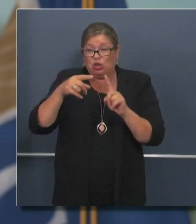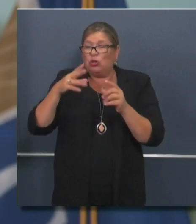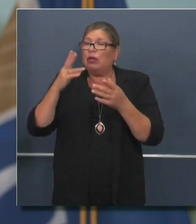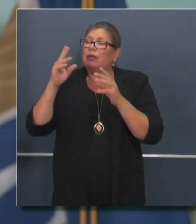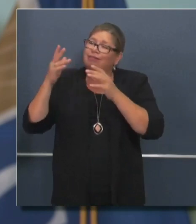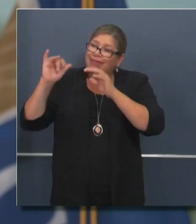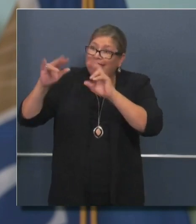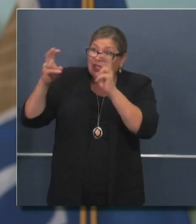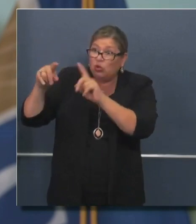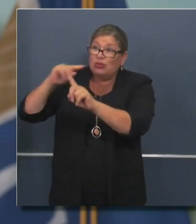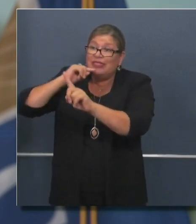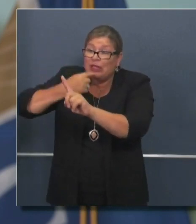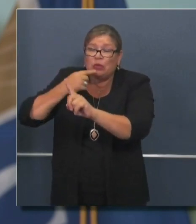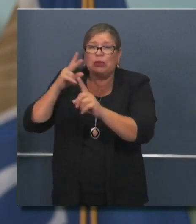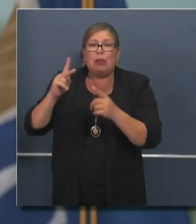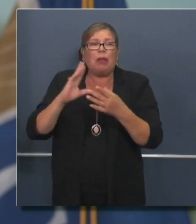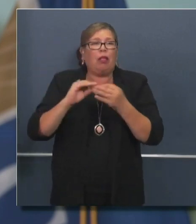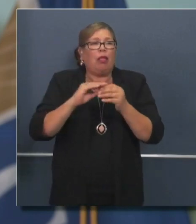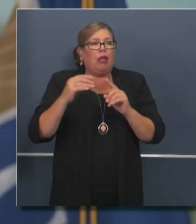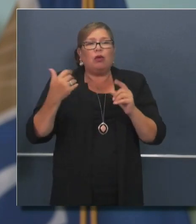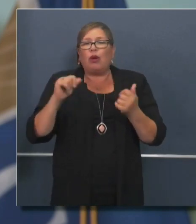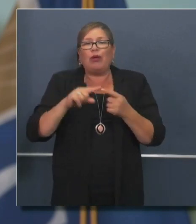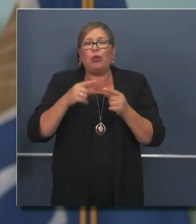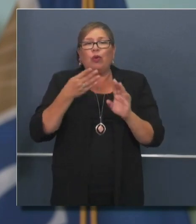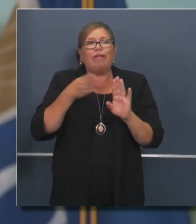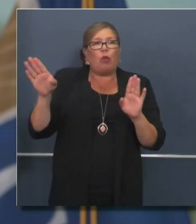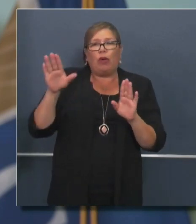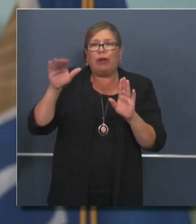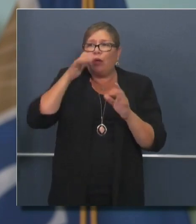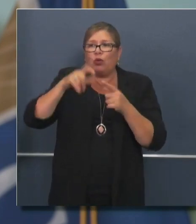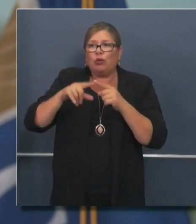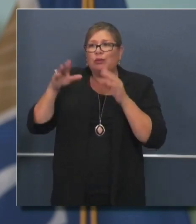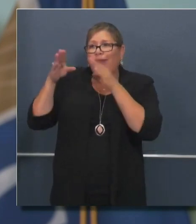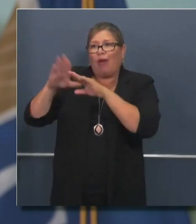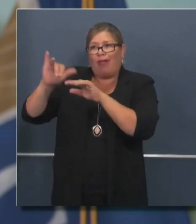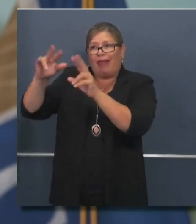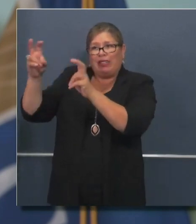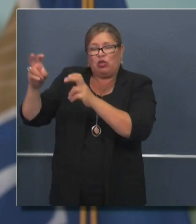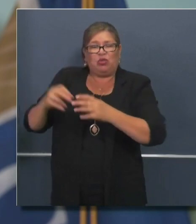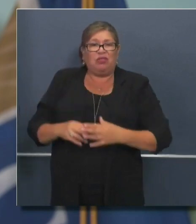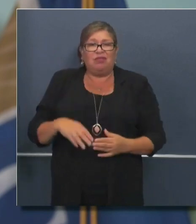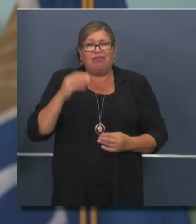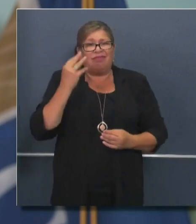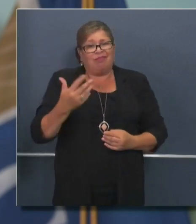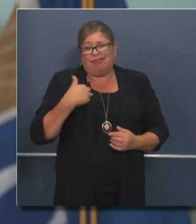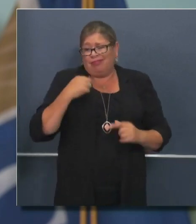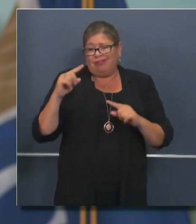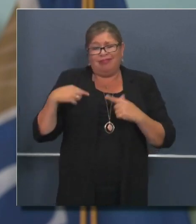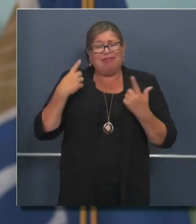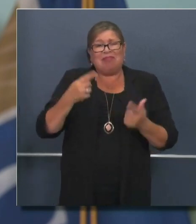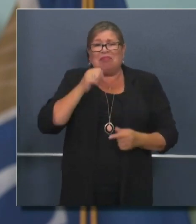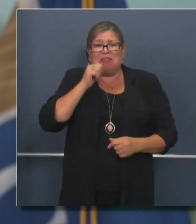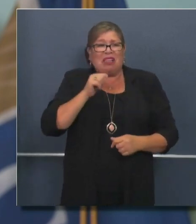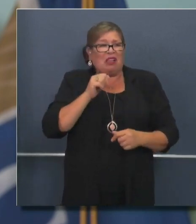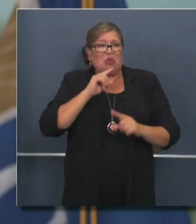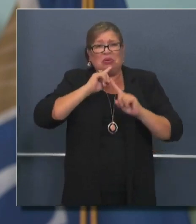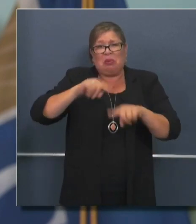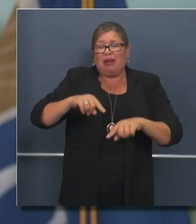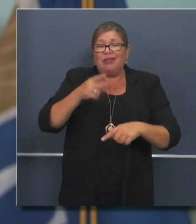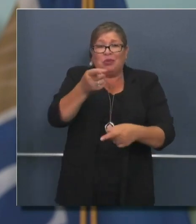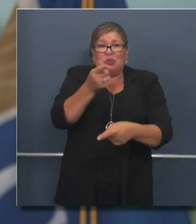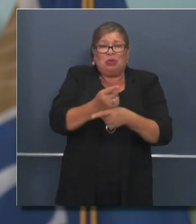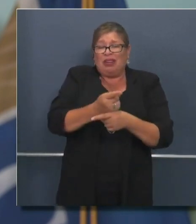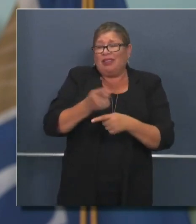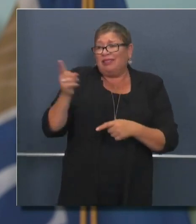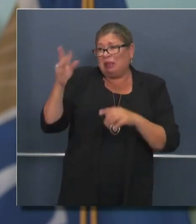while. I respond as I've responded. The good news is I haven't had to respond. You're right. The president's been fact-checked about